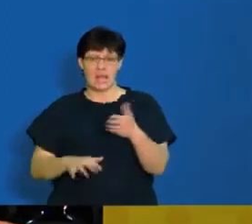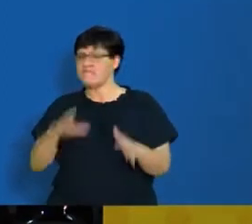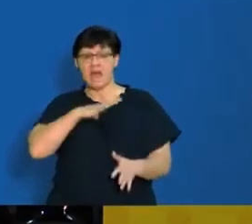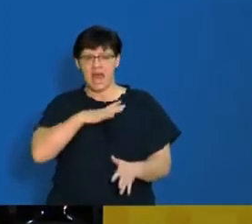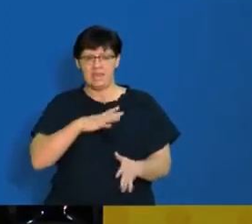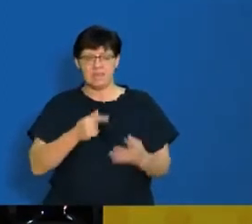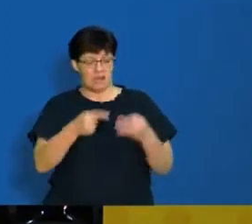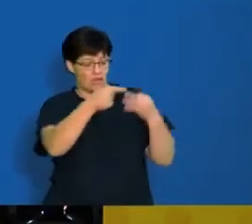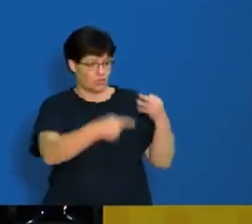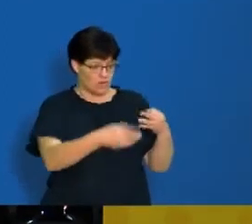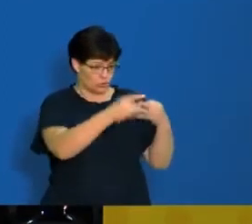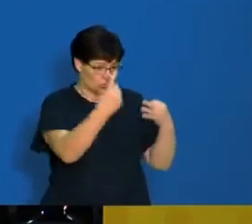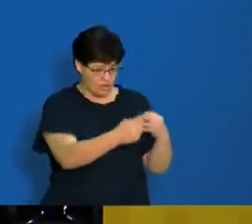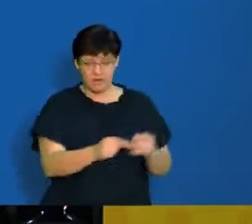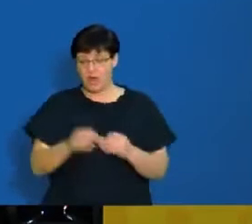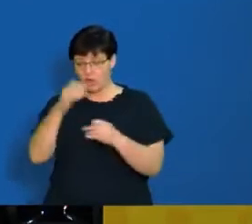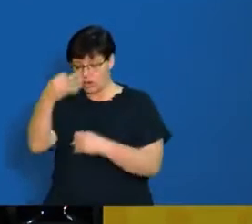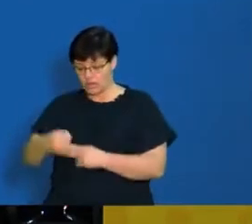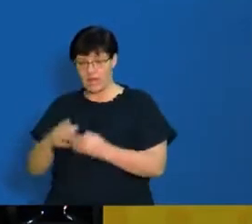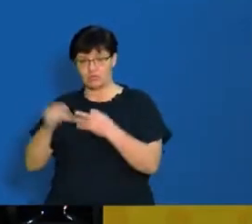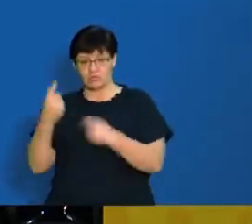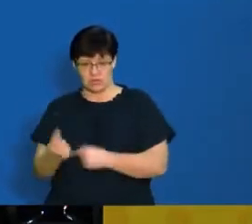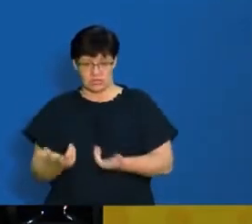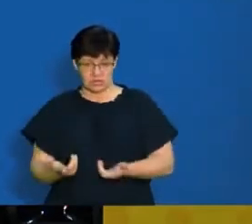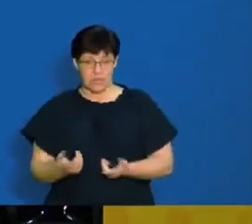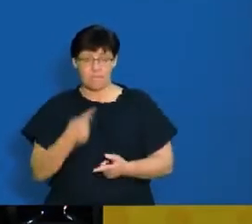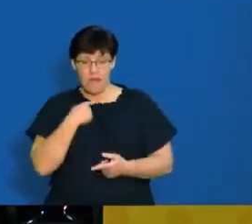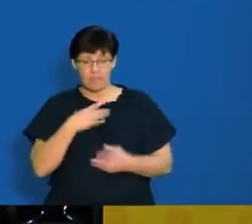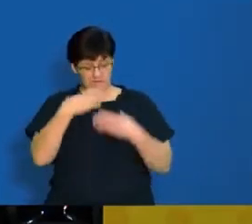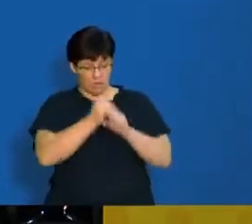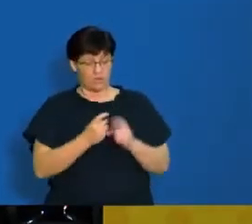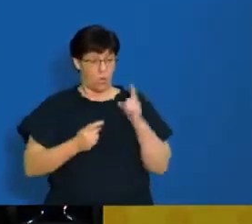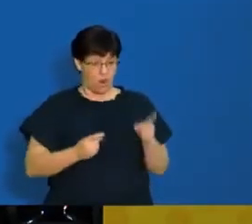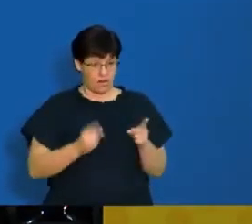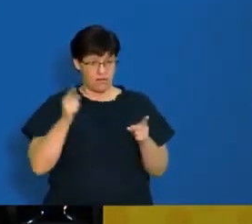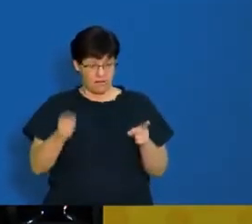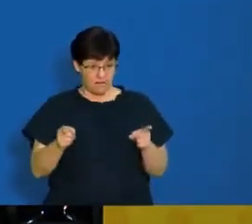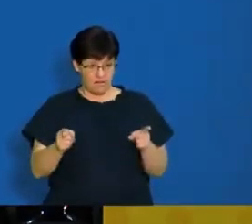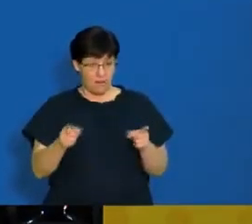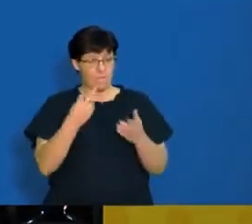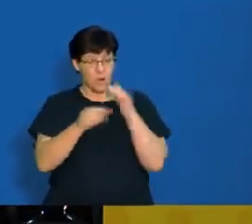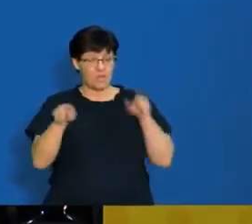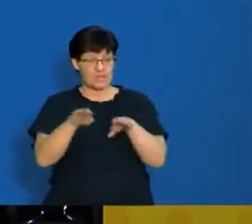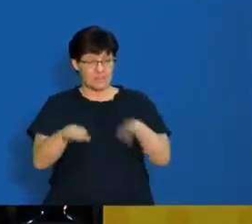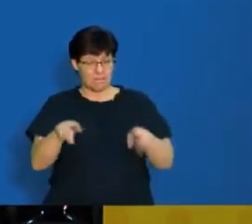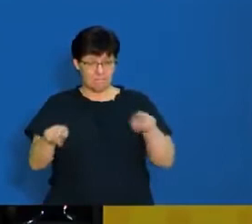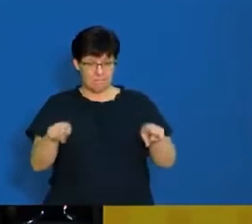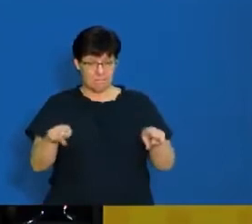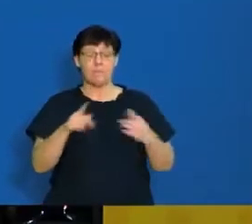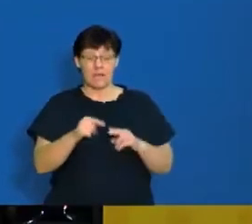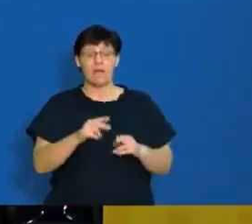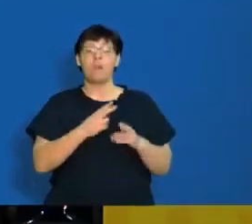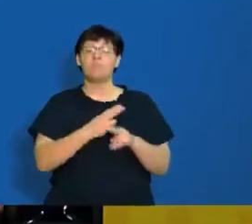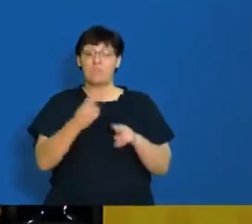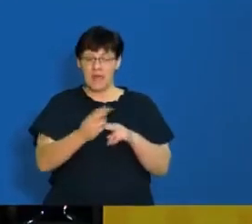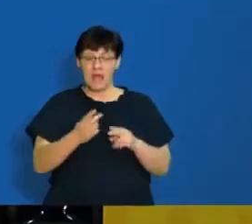fine. However, if you decide to focus on just one section, please make sure that you are prepared to answer